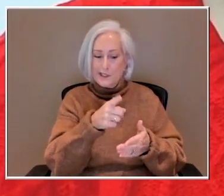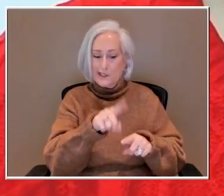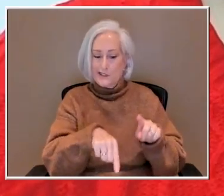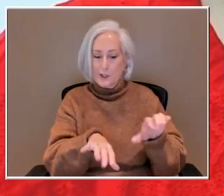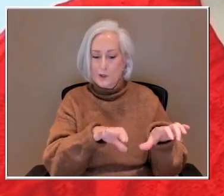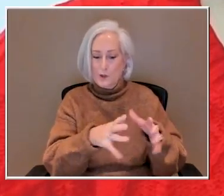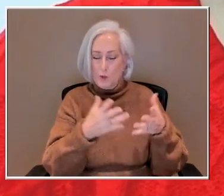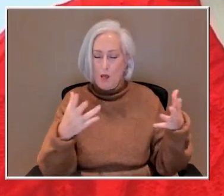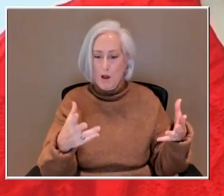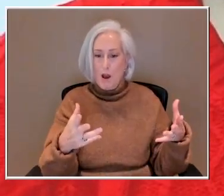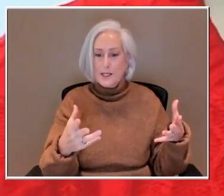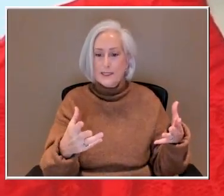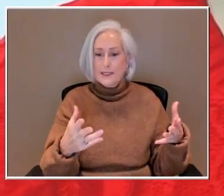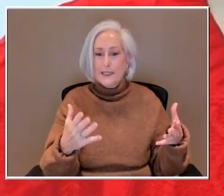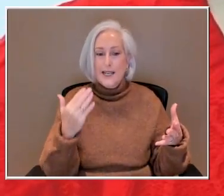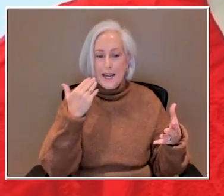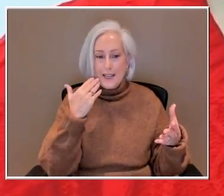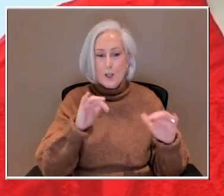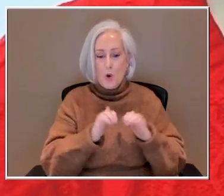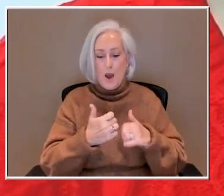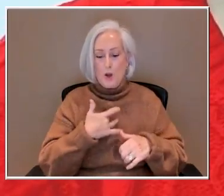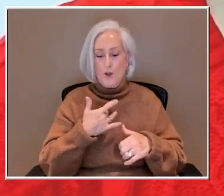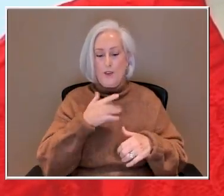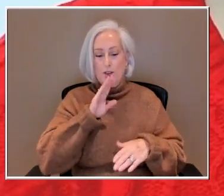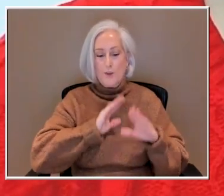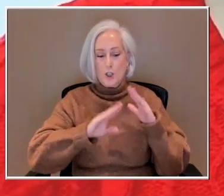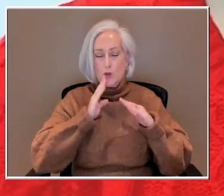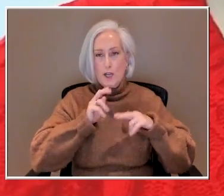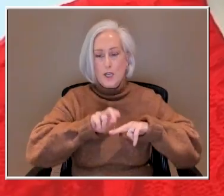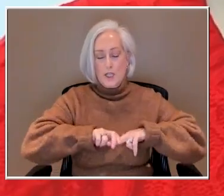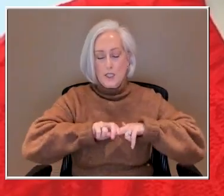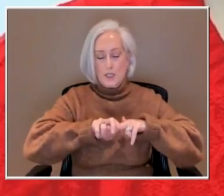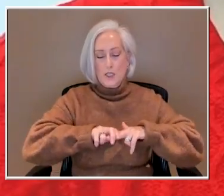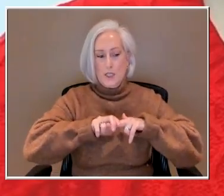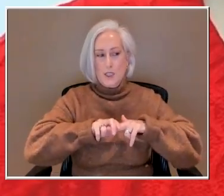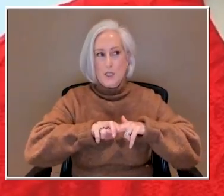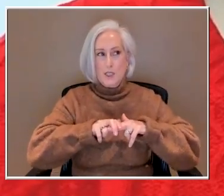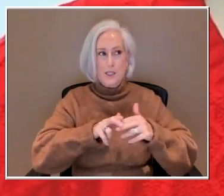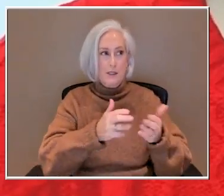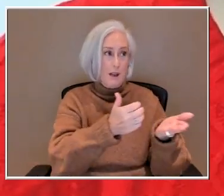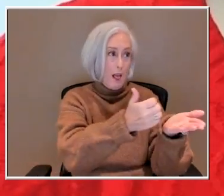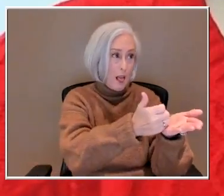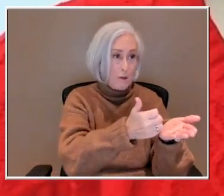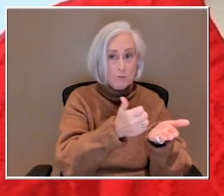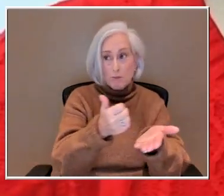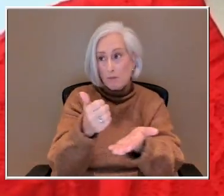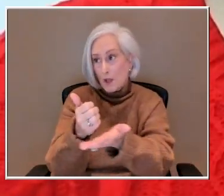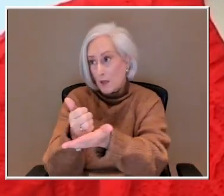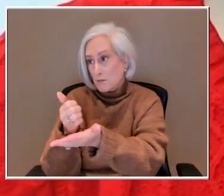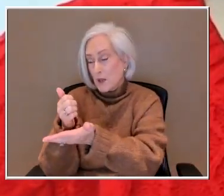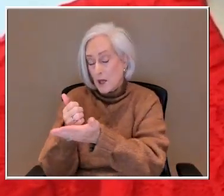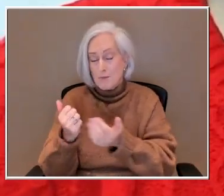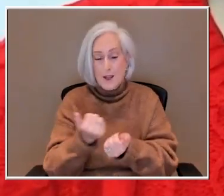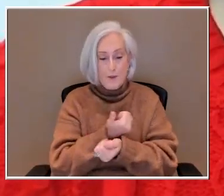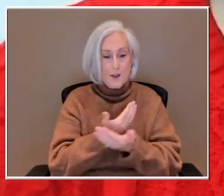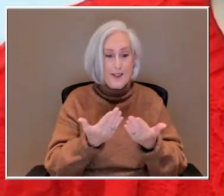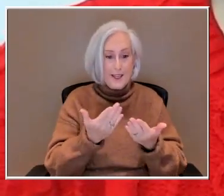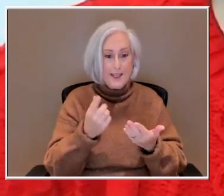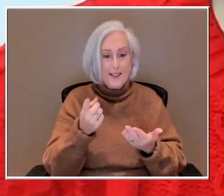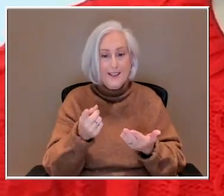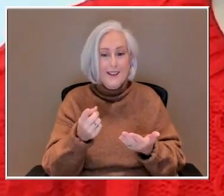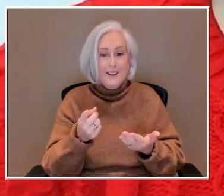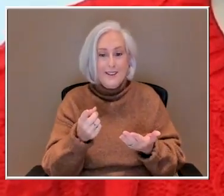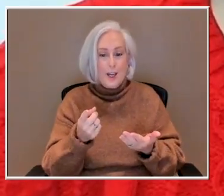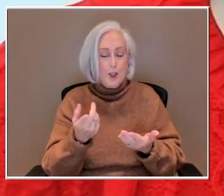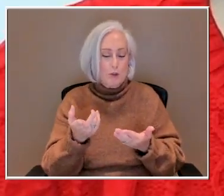moment. And like I know the frustration of having to sit there and ask other people to help you with every little task you can imagine that you're used to